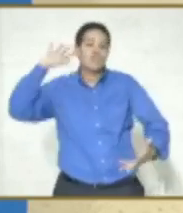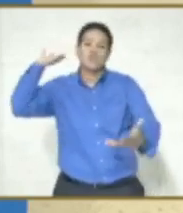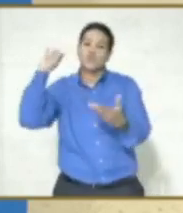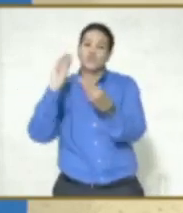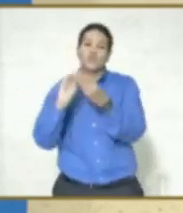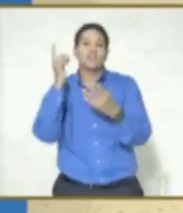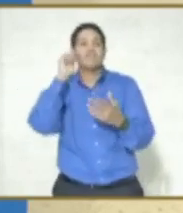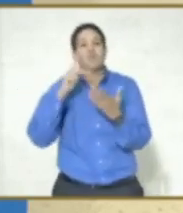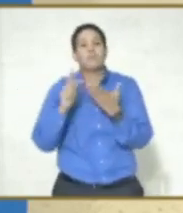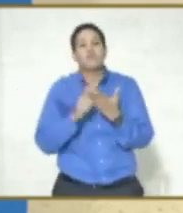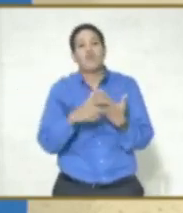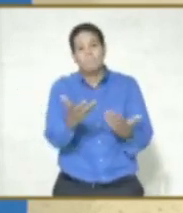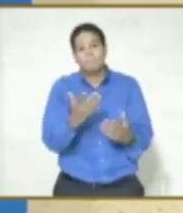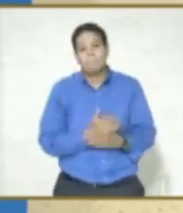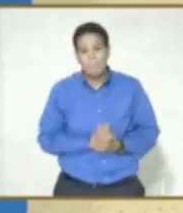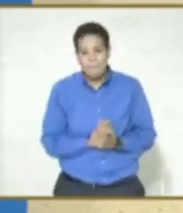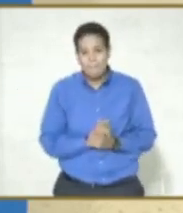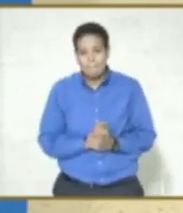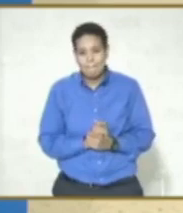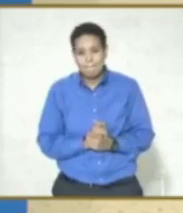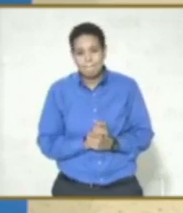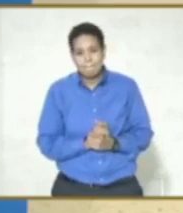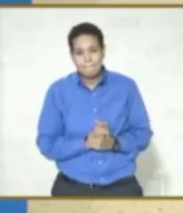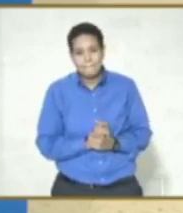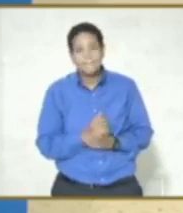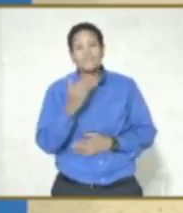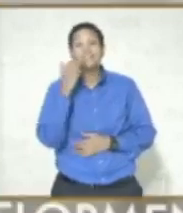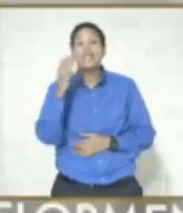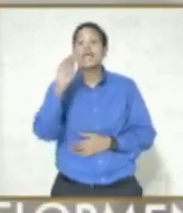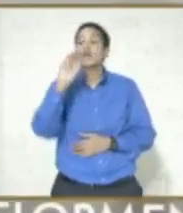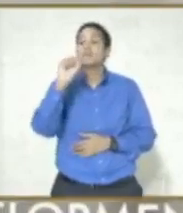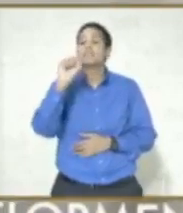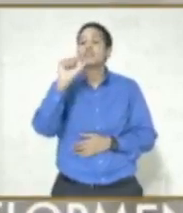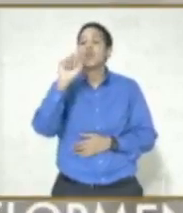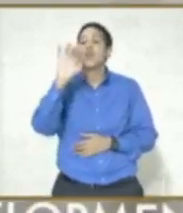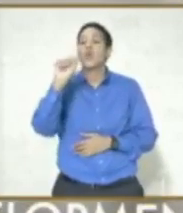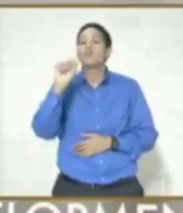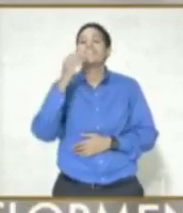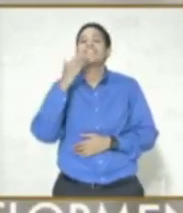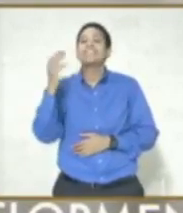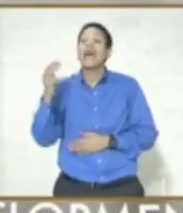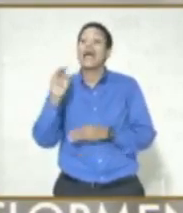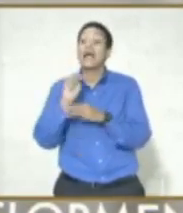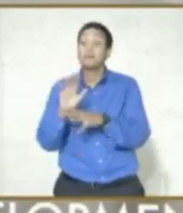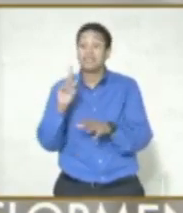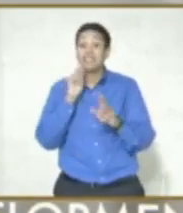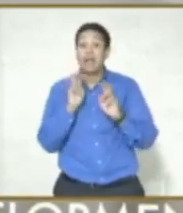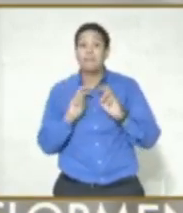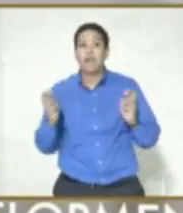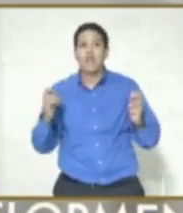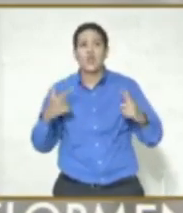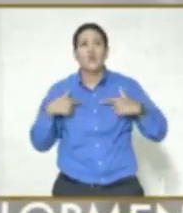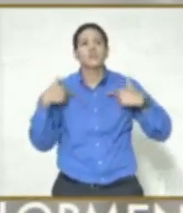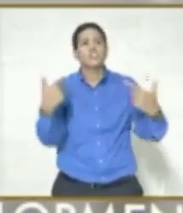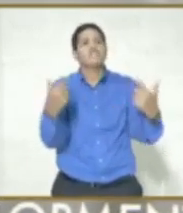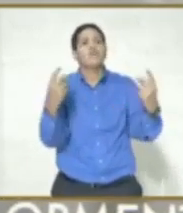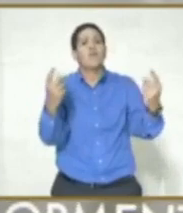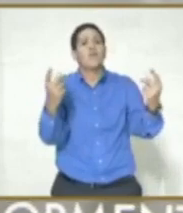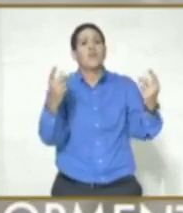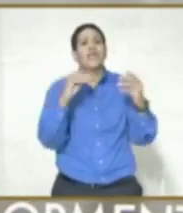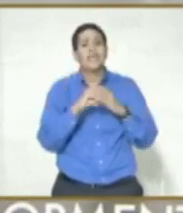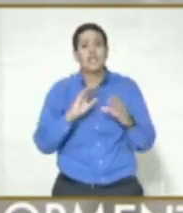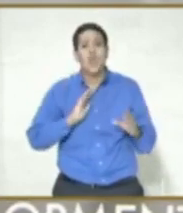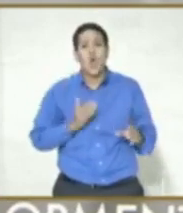the program. Thank you, Ms. Lewis. Thank you, Minister and panelists. As we shift swiftly into